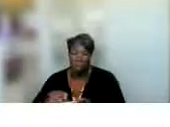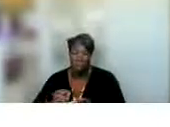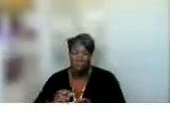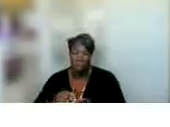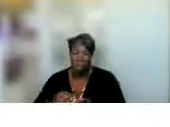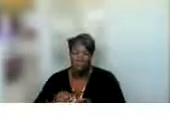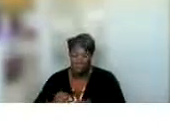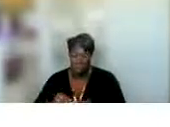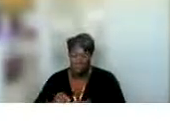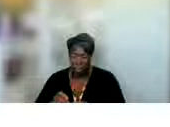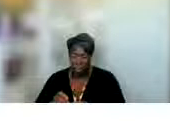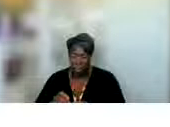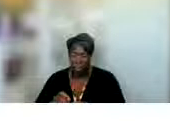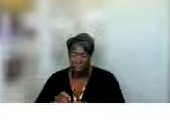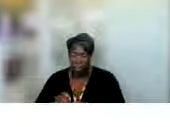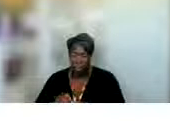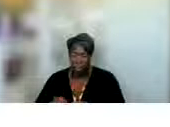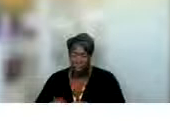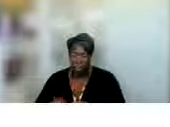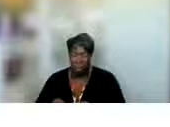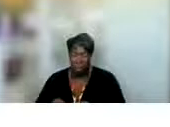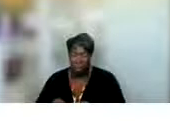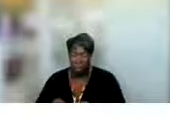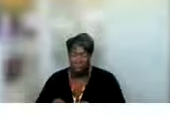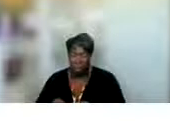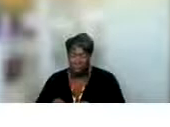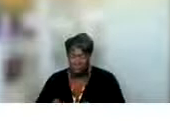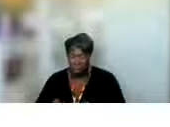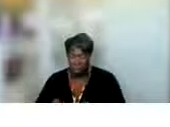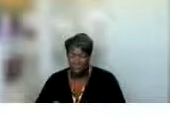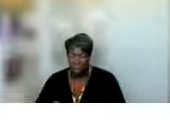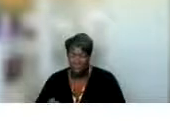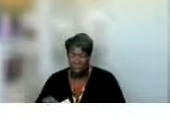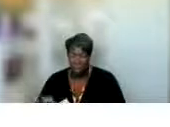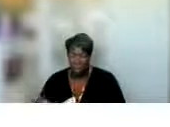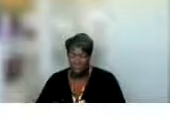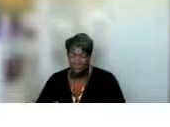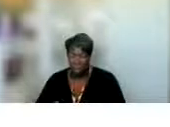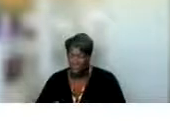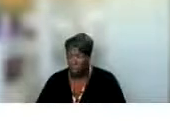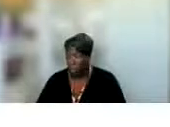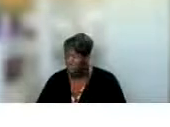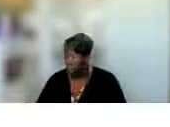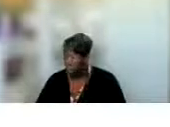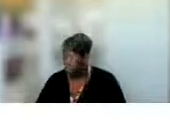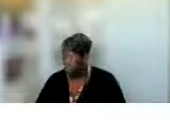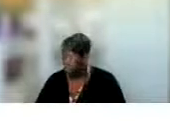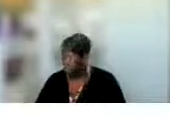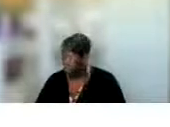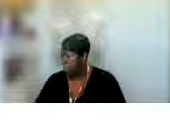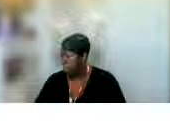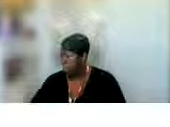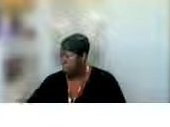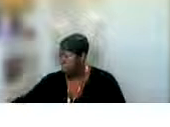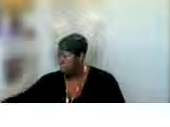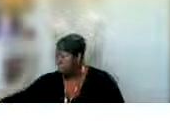the approval of the award by the board is set for approximately February of